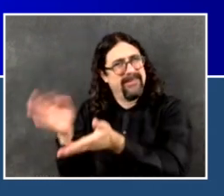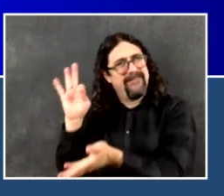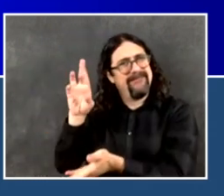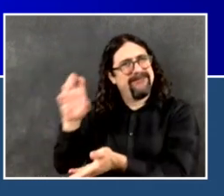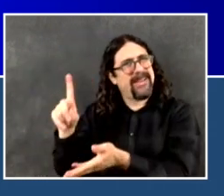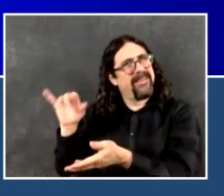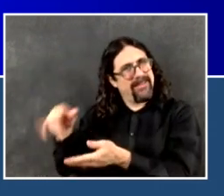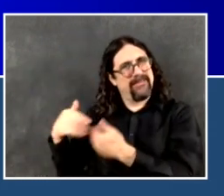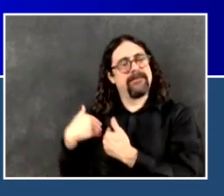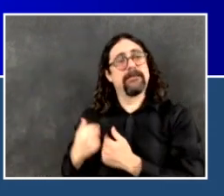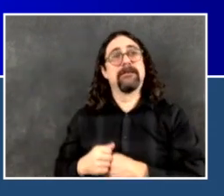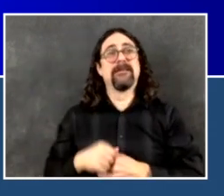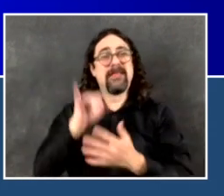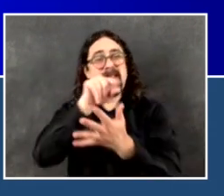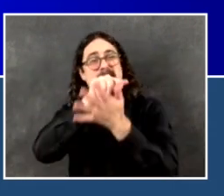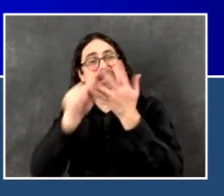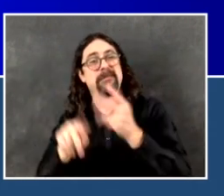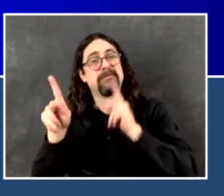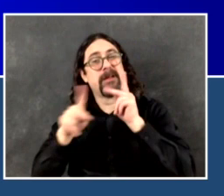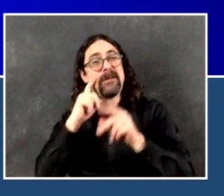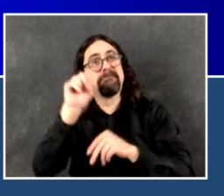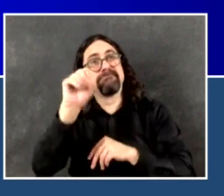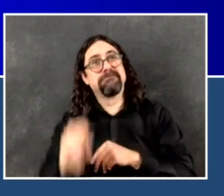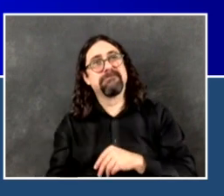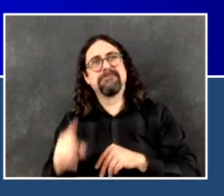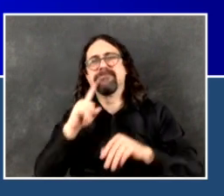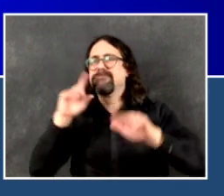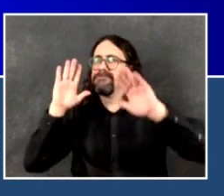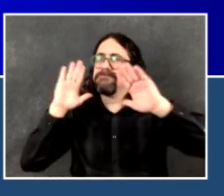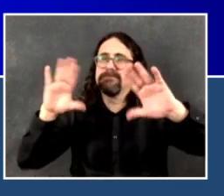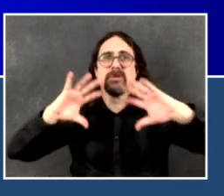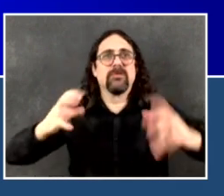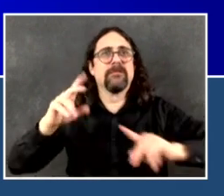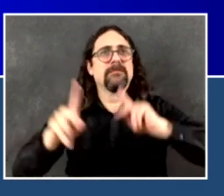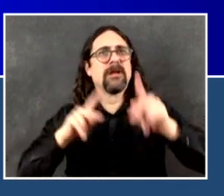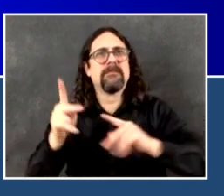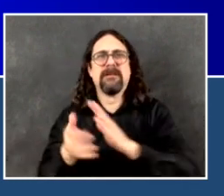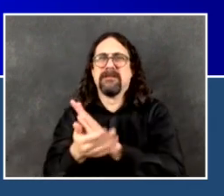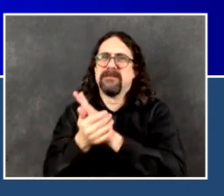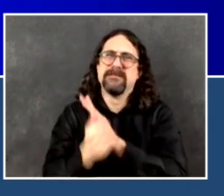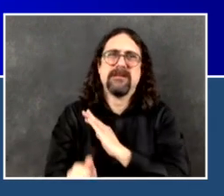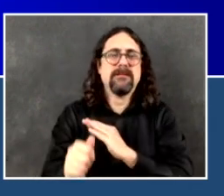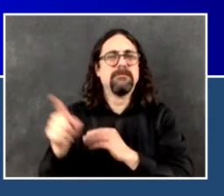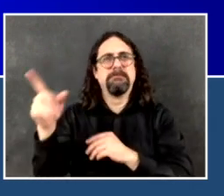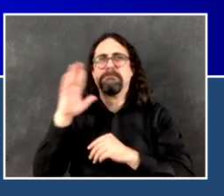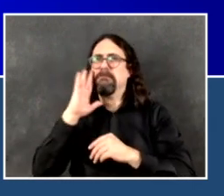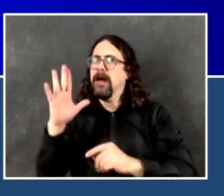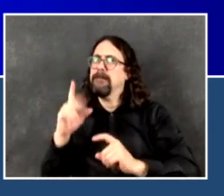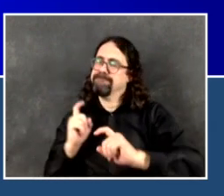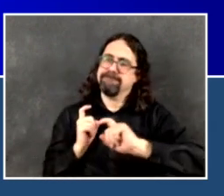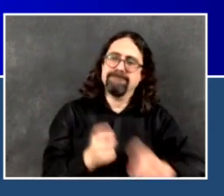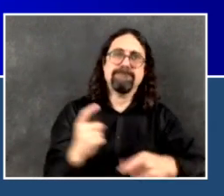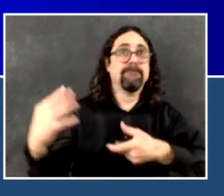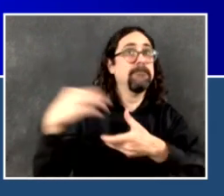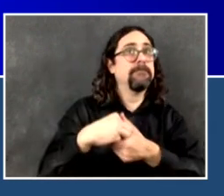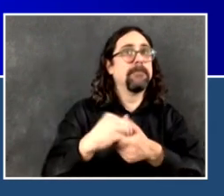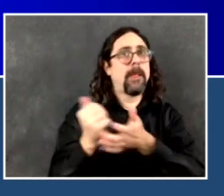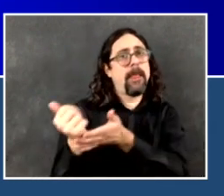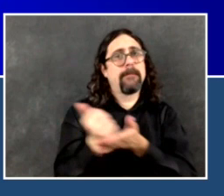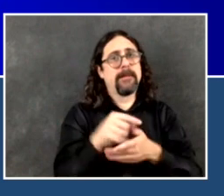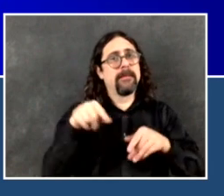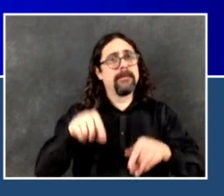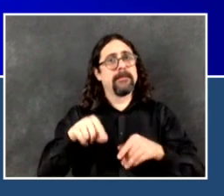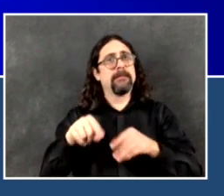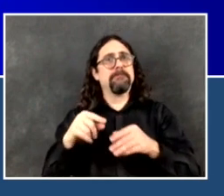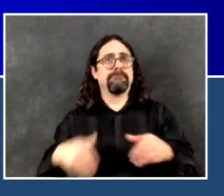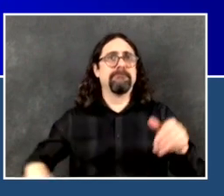so many different talents, so much perspective. This group will come together quickly, and I'm going to ask of them that